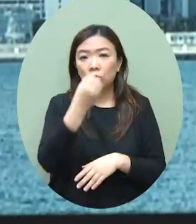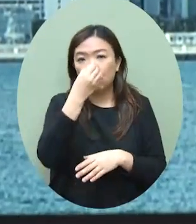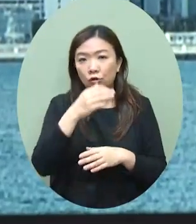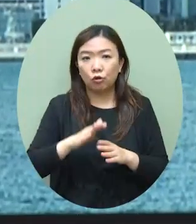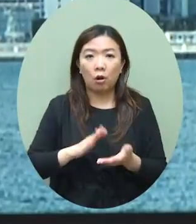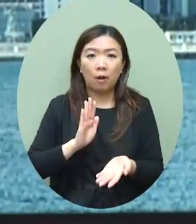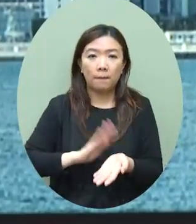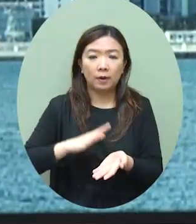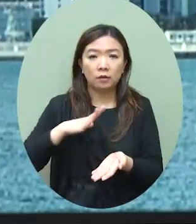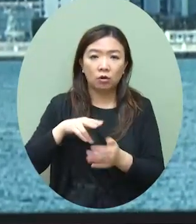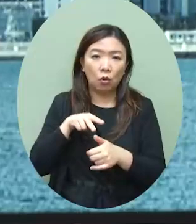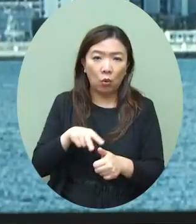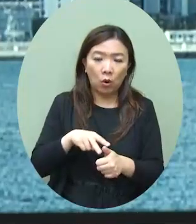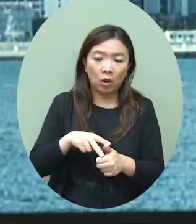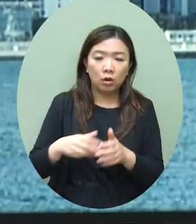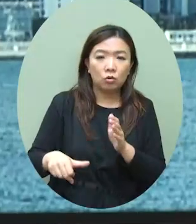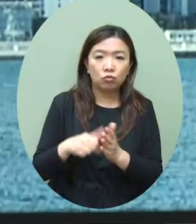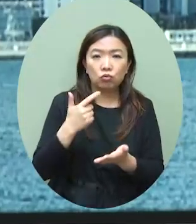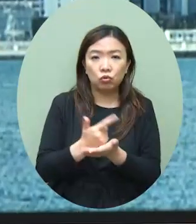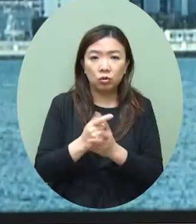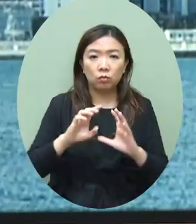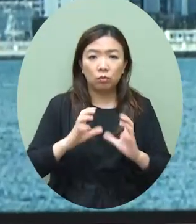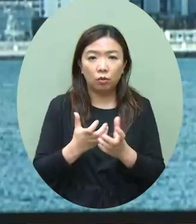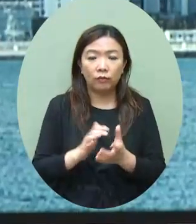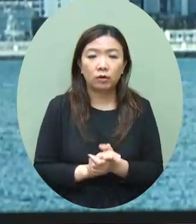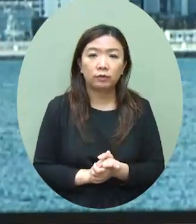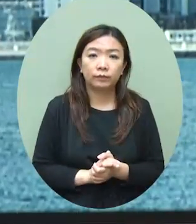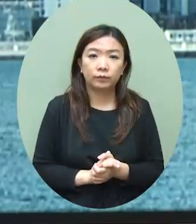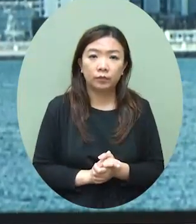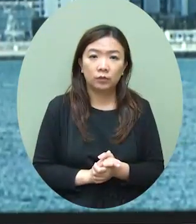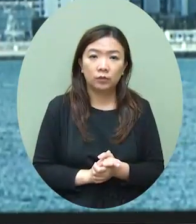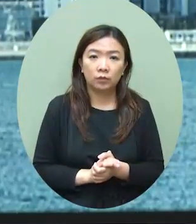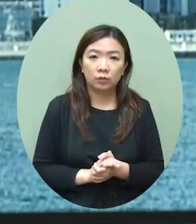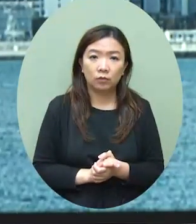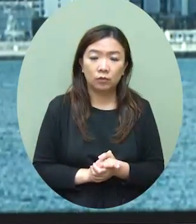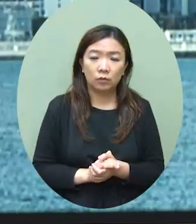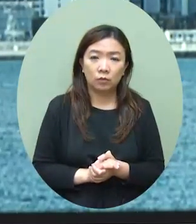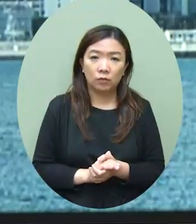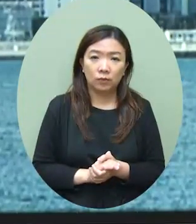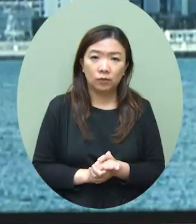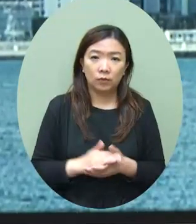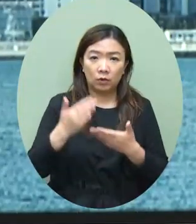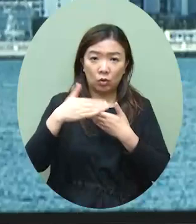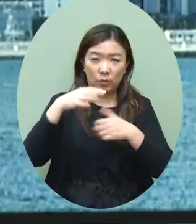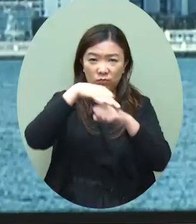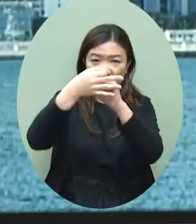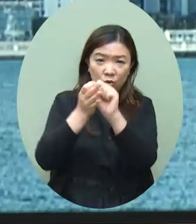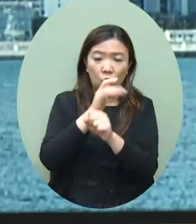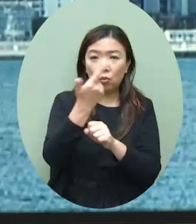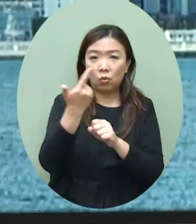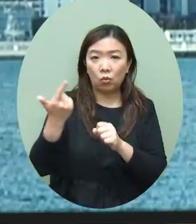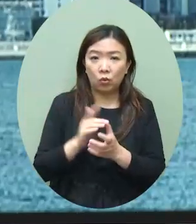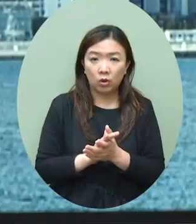are already removing their restrictions and social distancing measures,